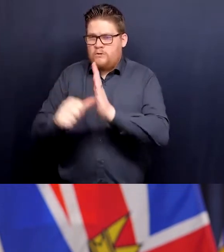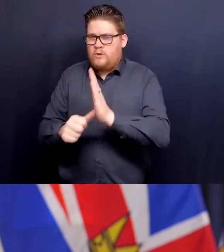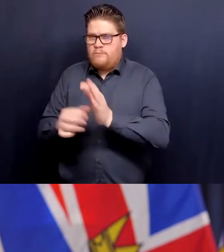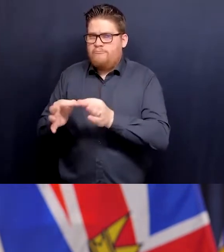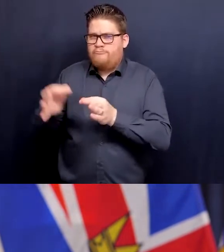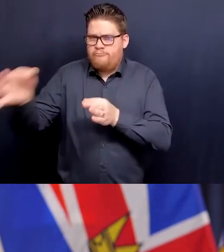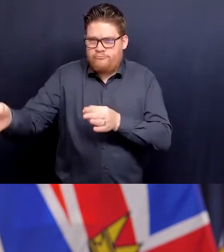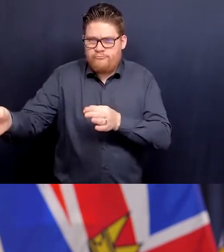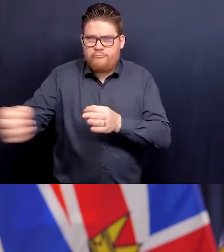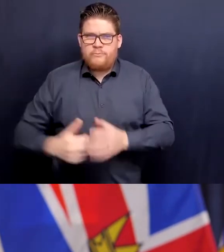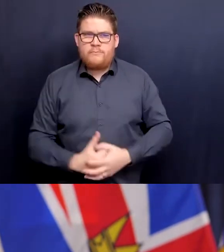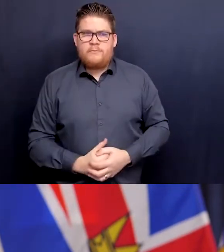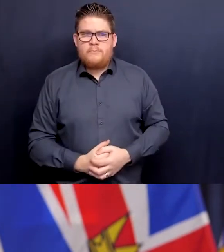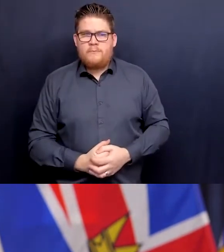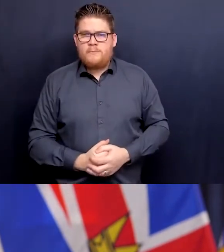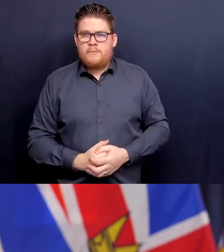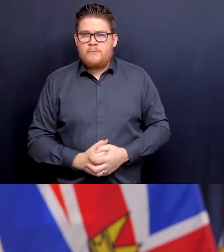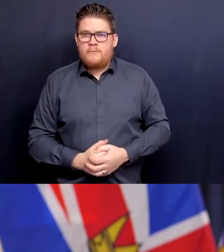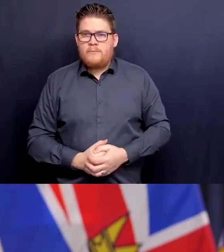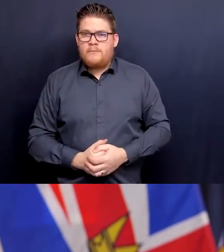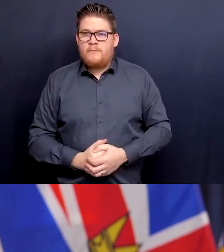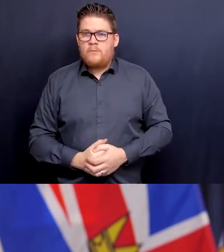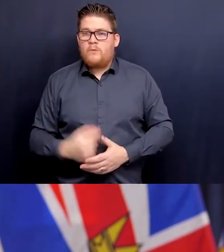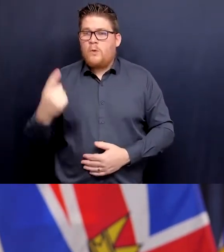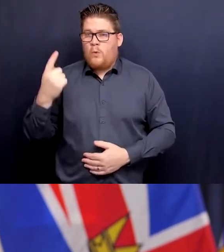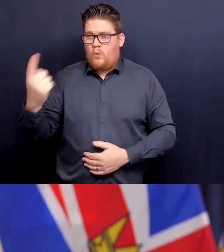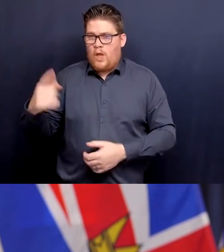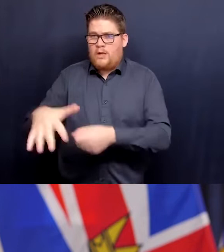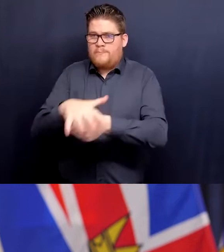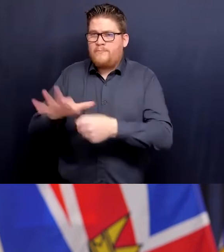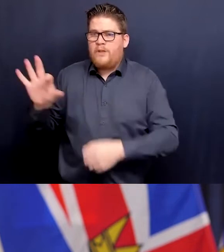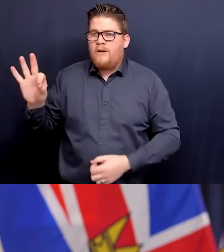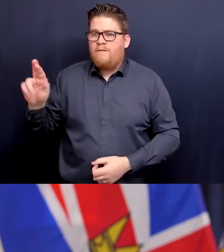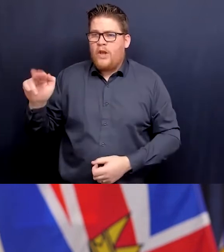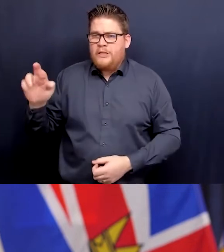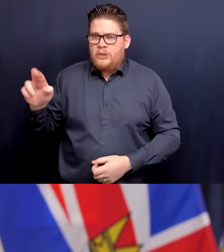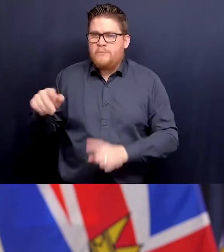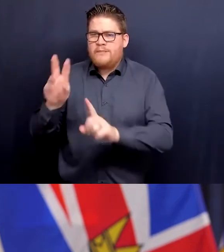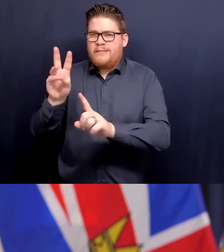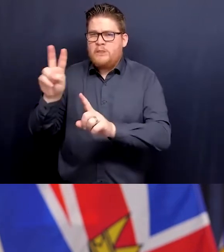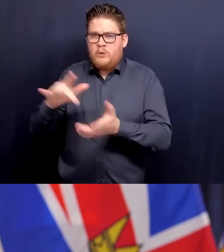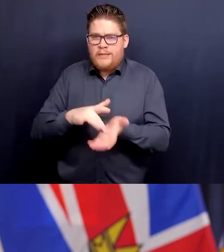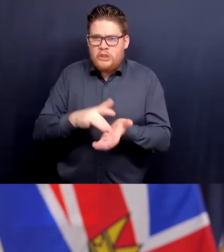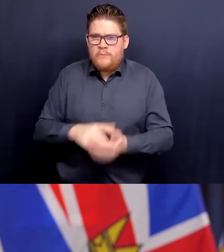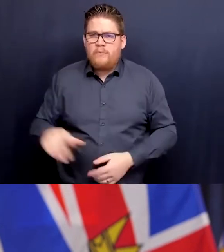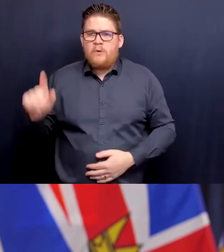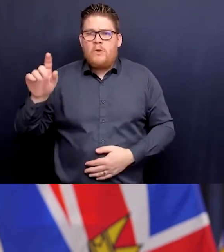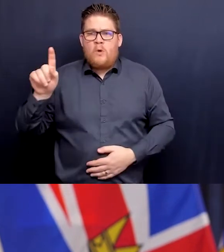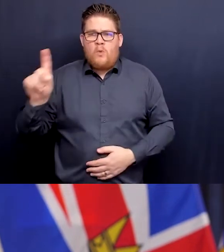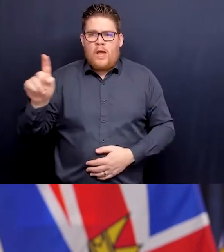That's 1 in Fraser Health, 62 in Interior Health, and 1 in Vancouver Coastal Health. No surgeries were